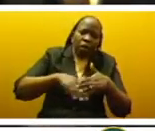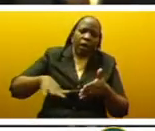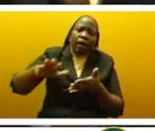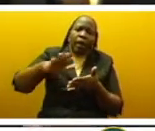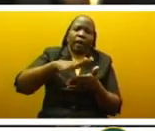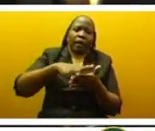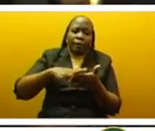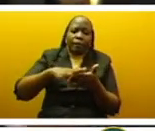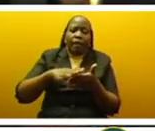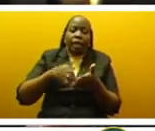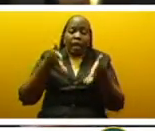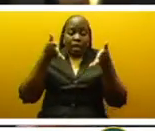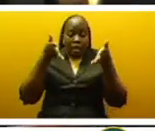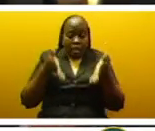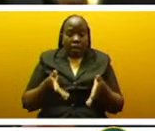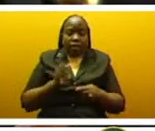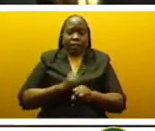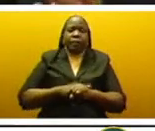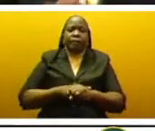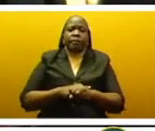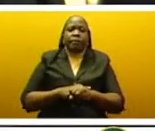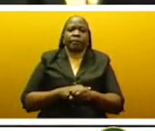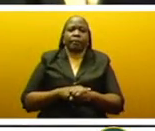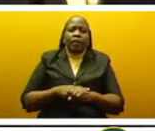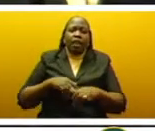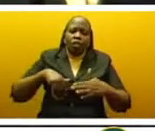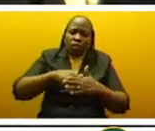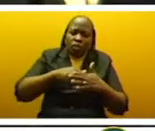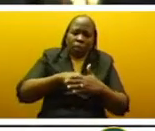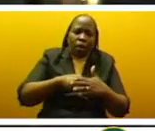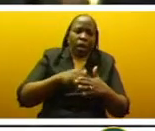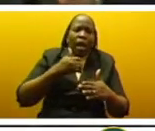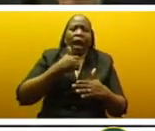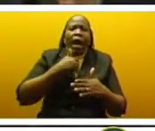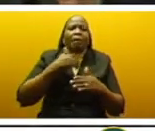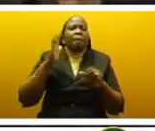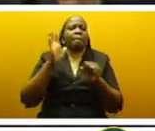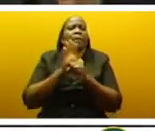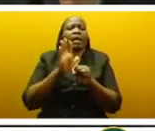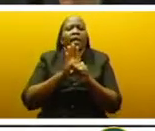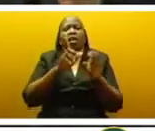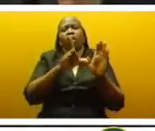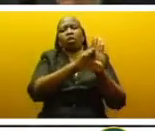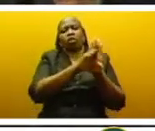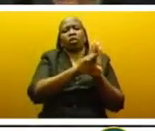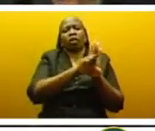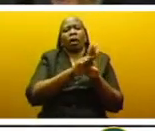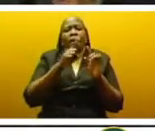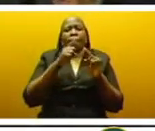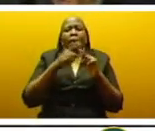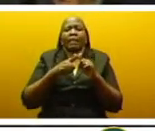days, football has many rules, and they keep on improving.